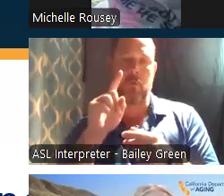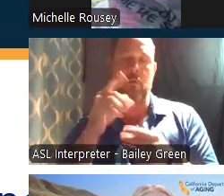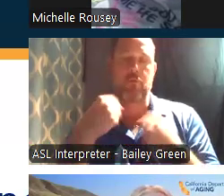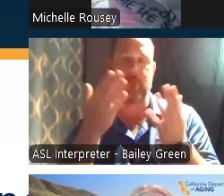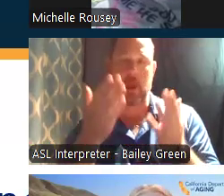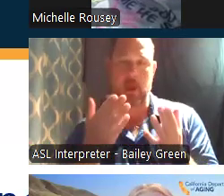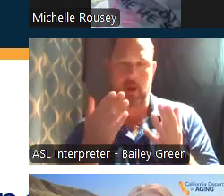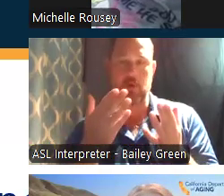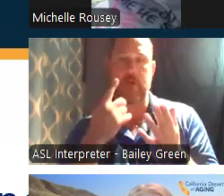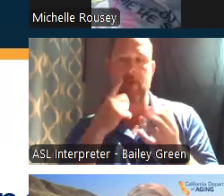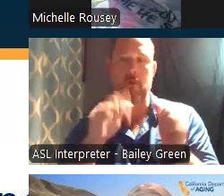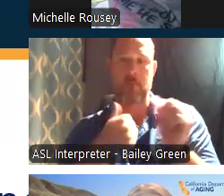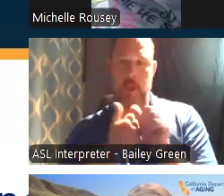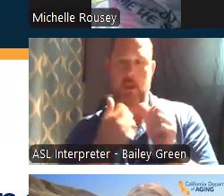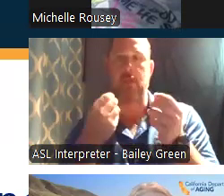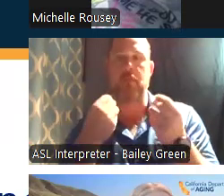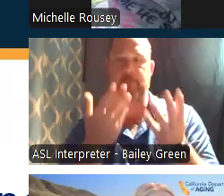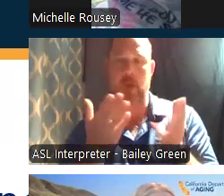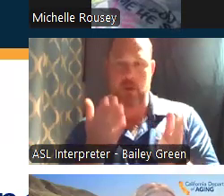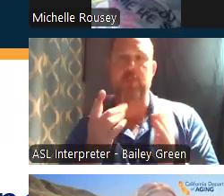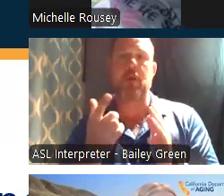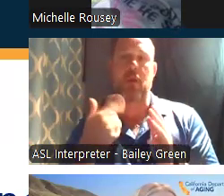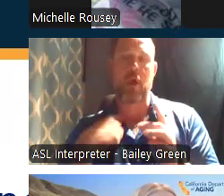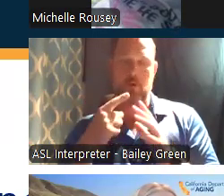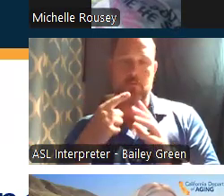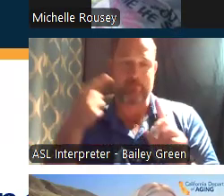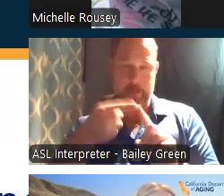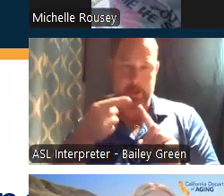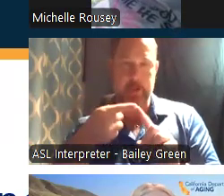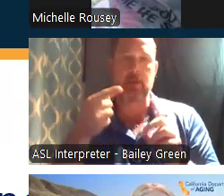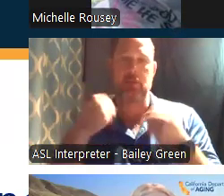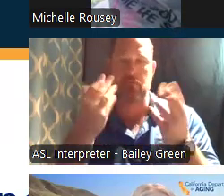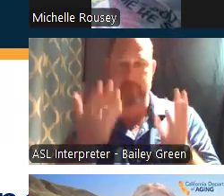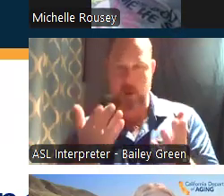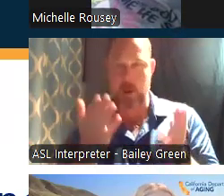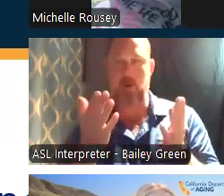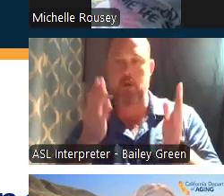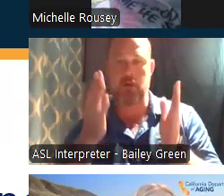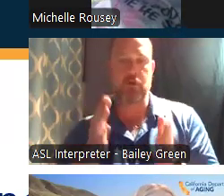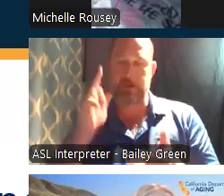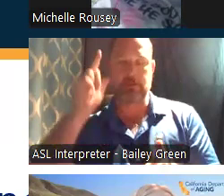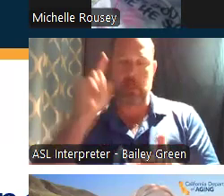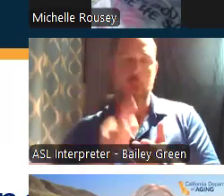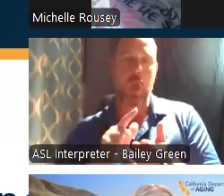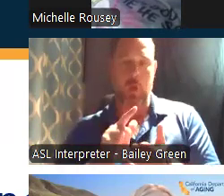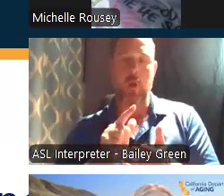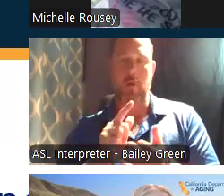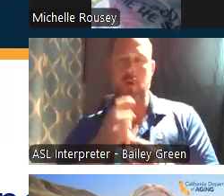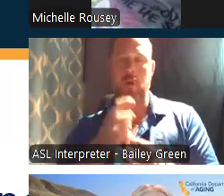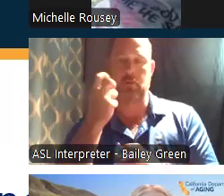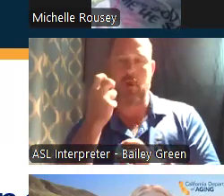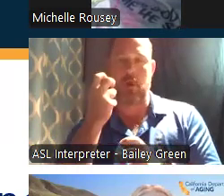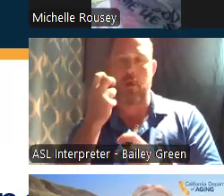only for our backup providers but for our providers, is so low that it's hard